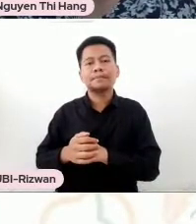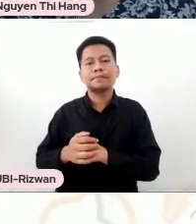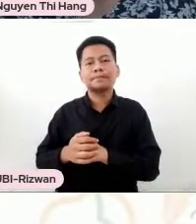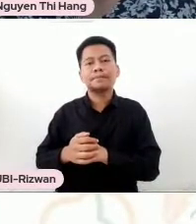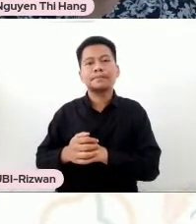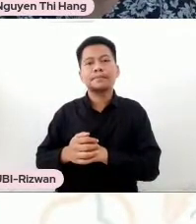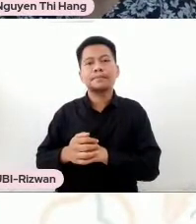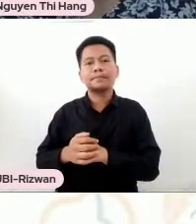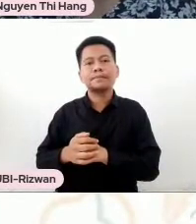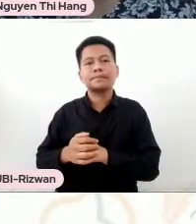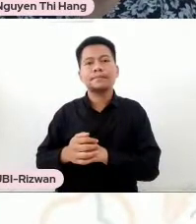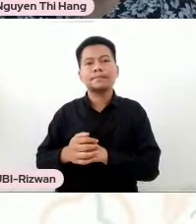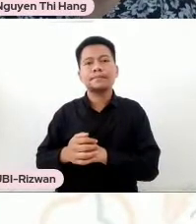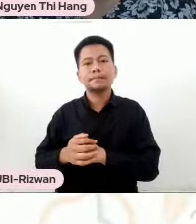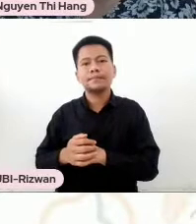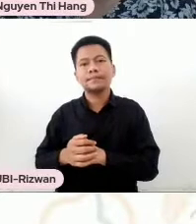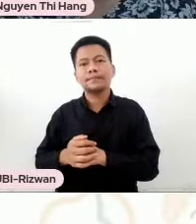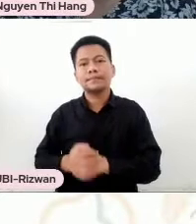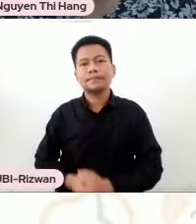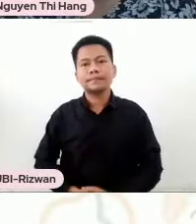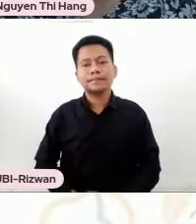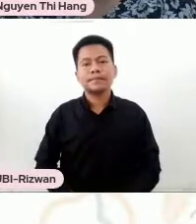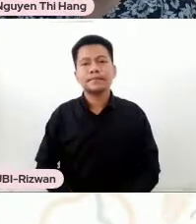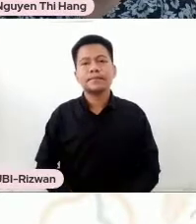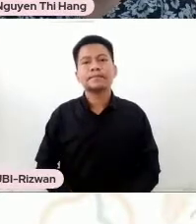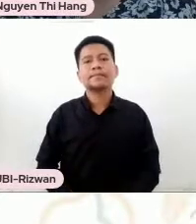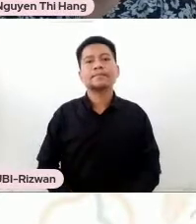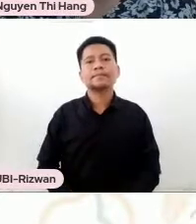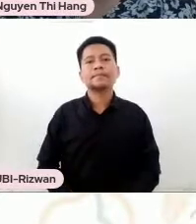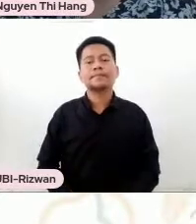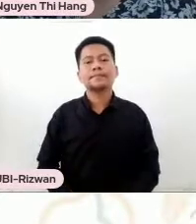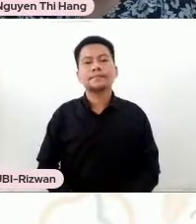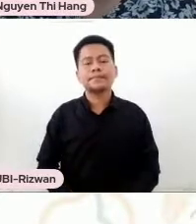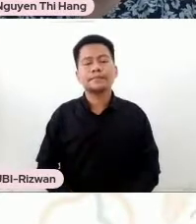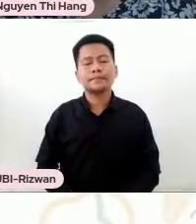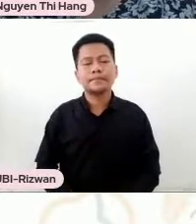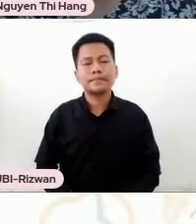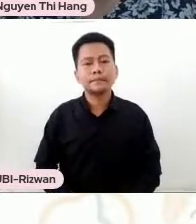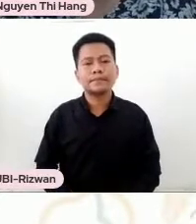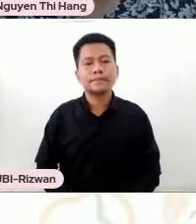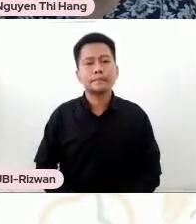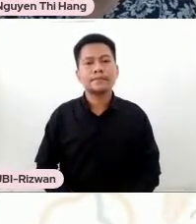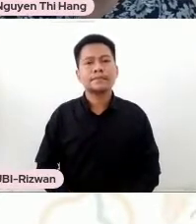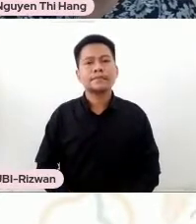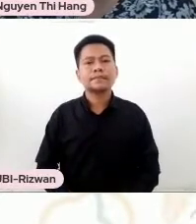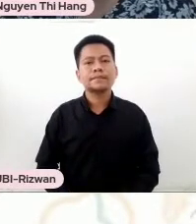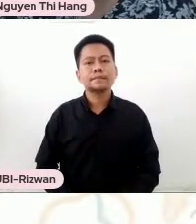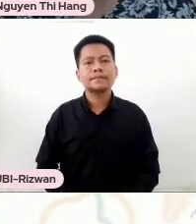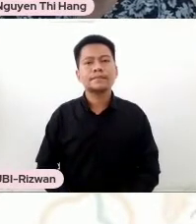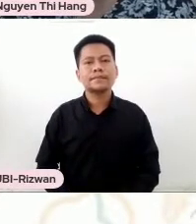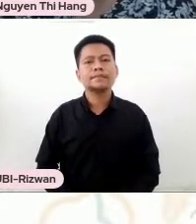with teachers and parents to support them around my country.